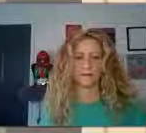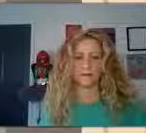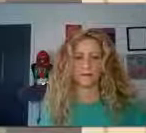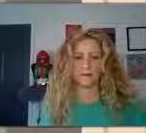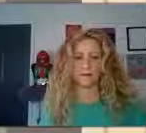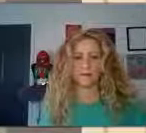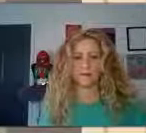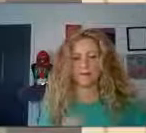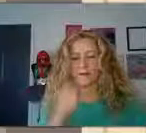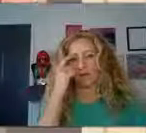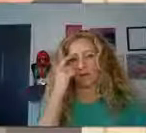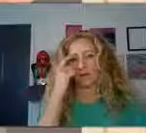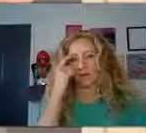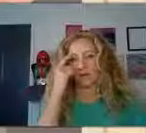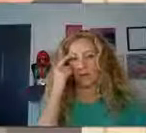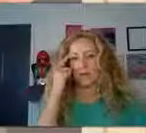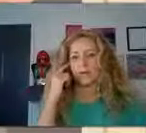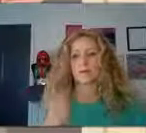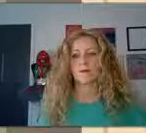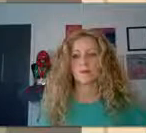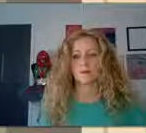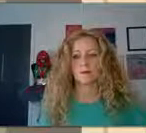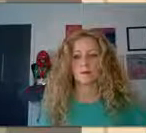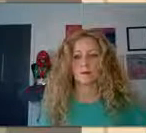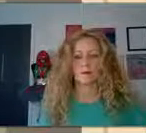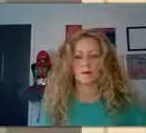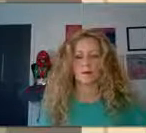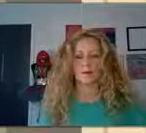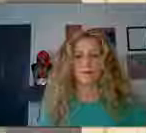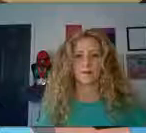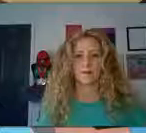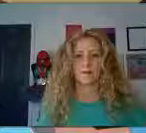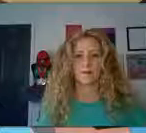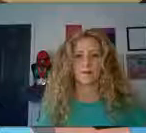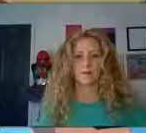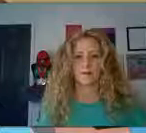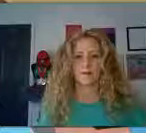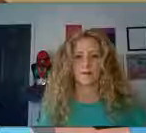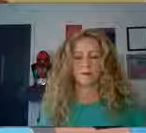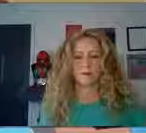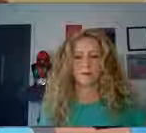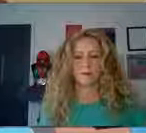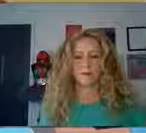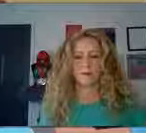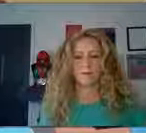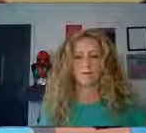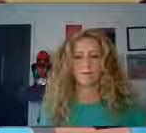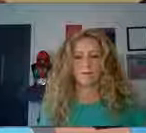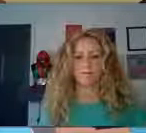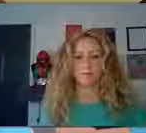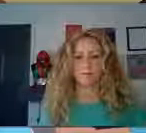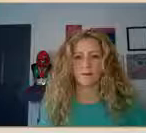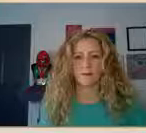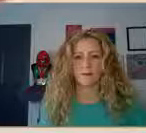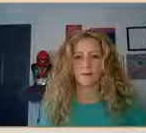"Jesus is innocent," said Pilate. "There's no reason to kill him. I will set him free." But the crowd shouted, "Kill